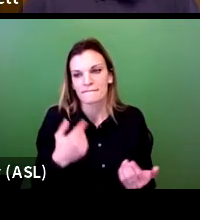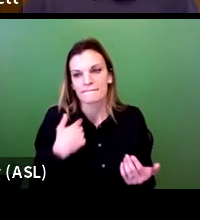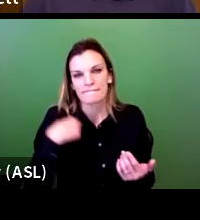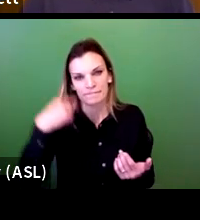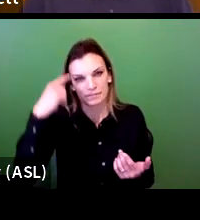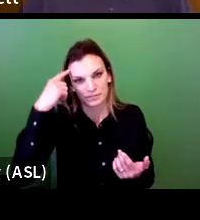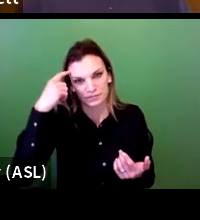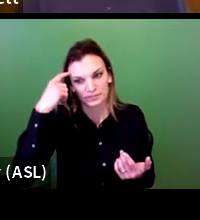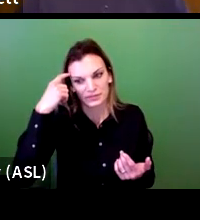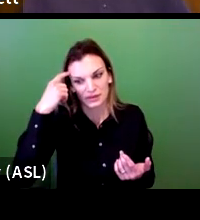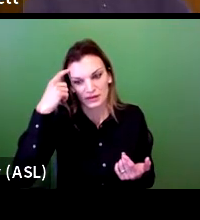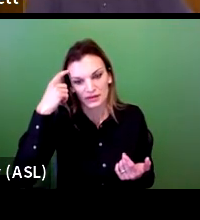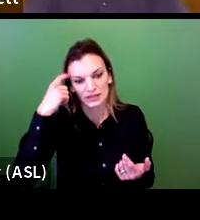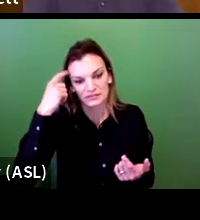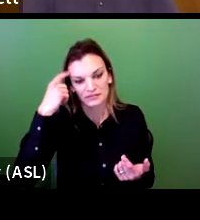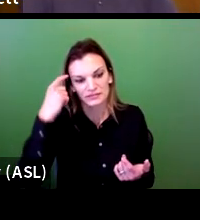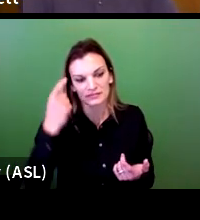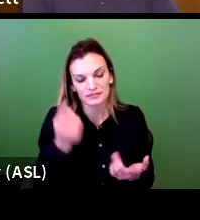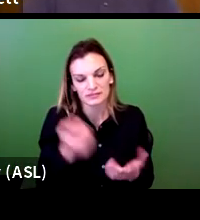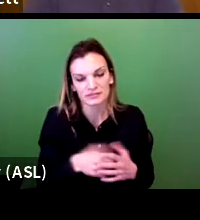additional questions that I think,